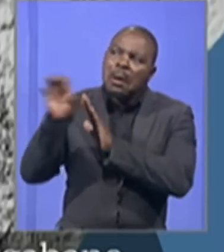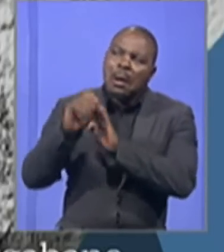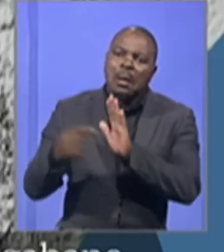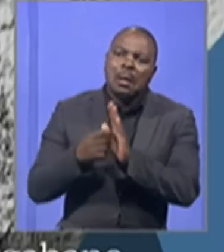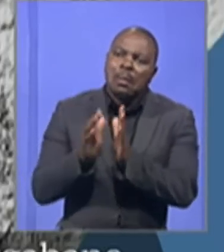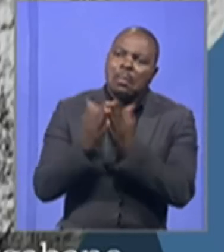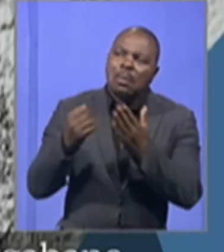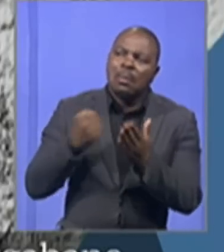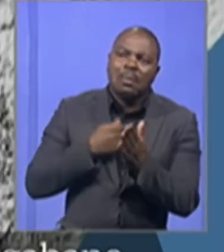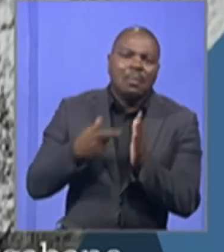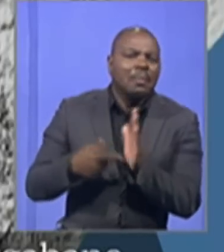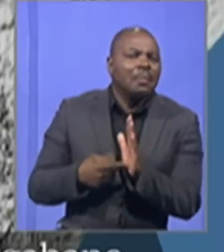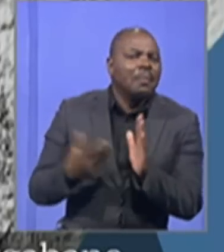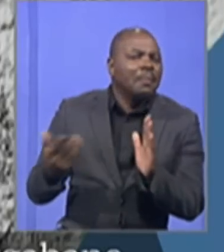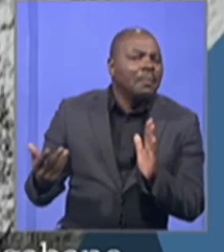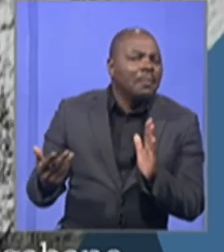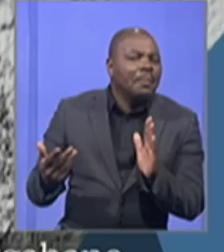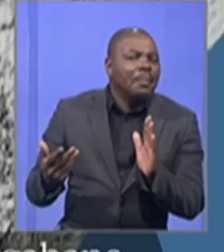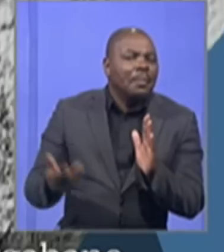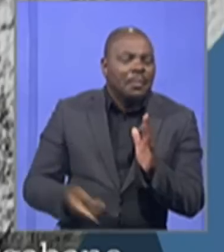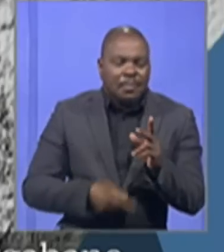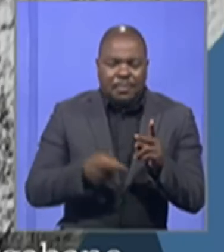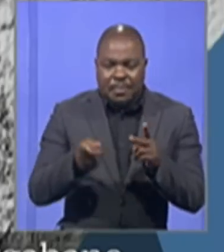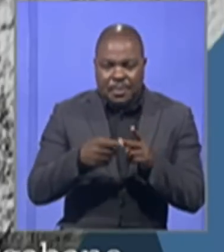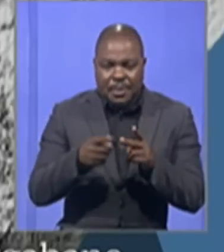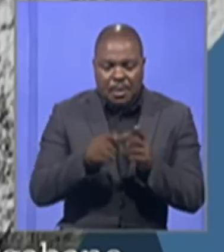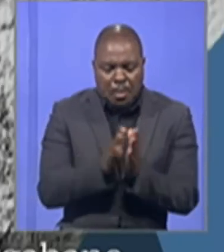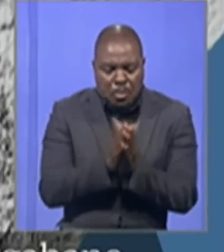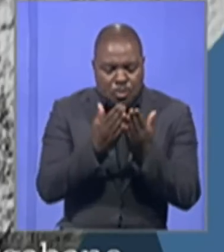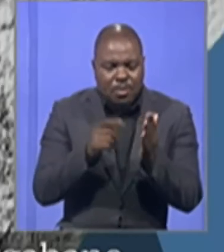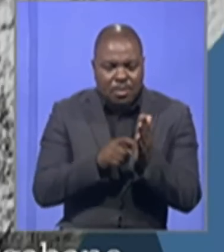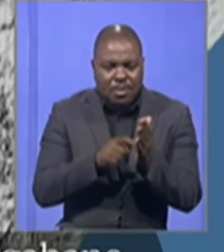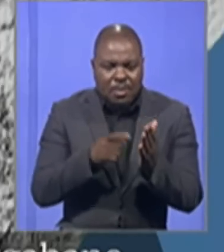tse kgolo sa ntse le hore na dibuka tsena kapa